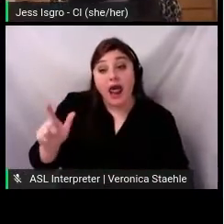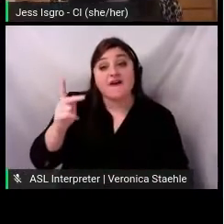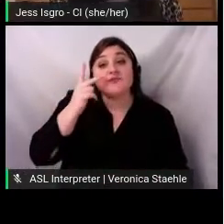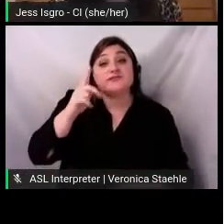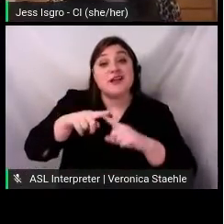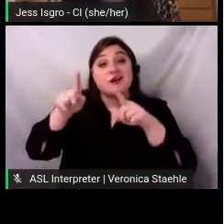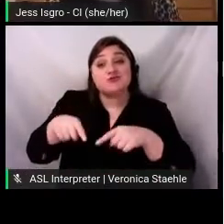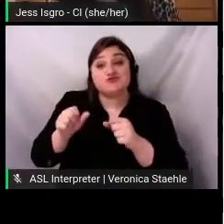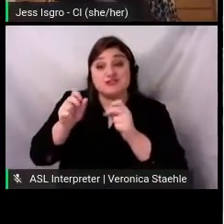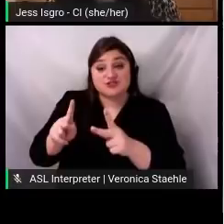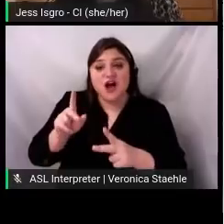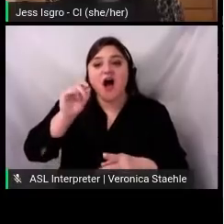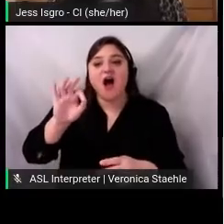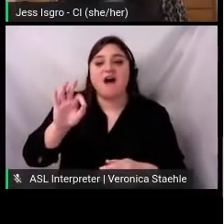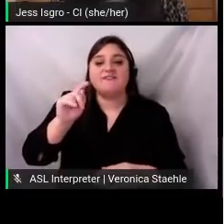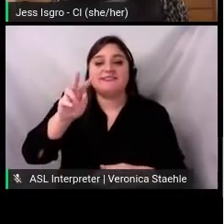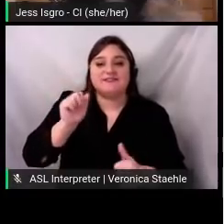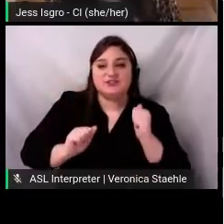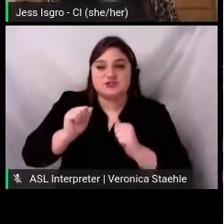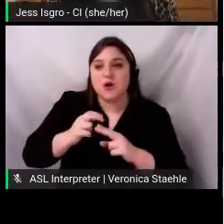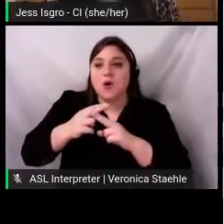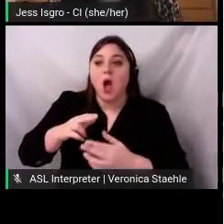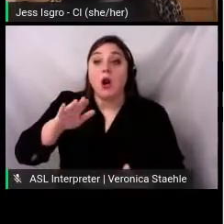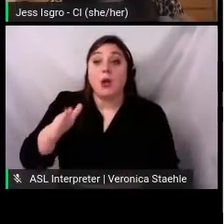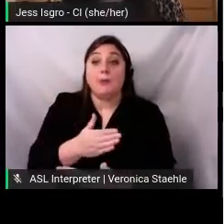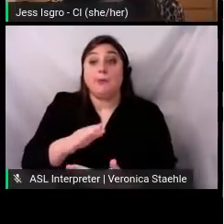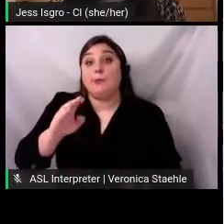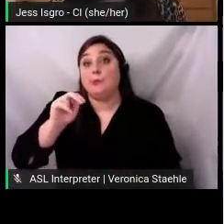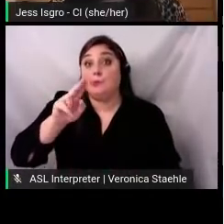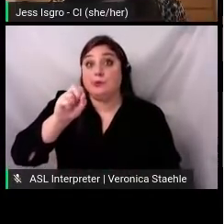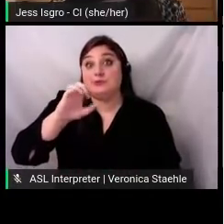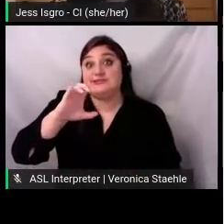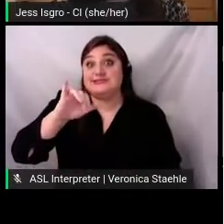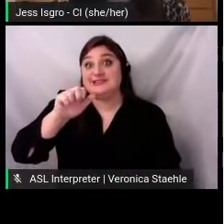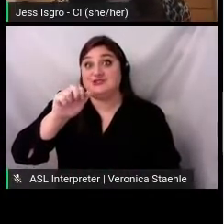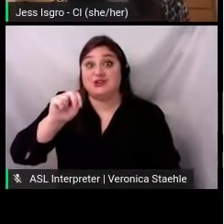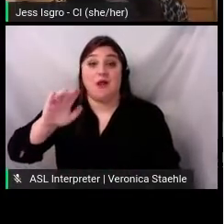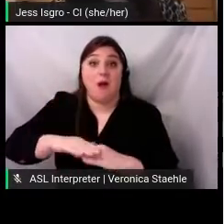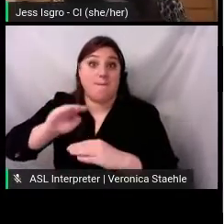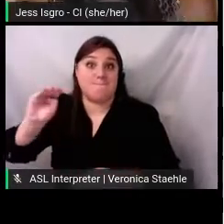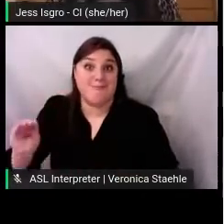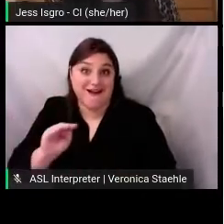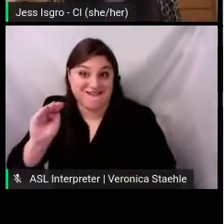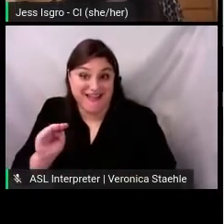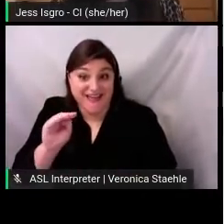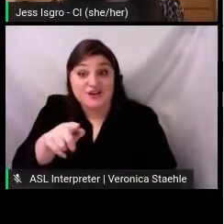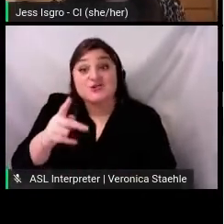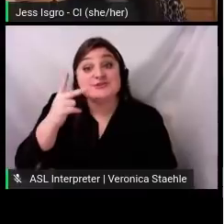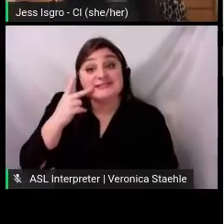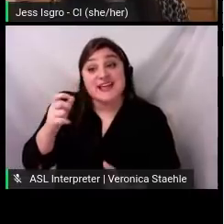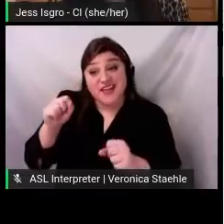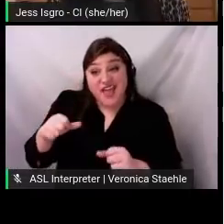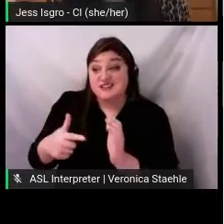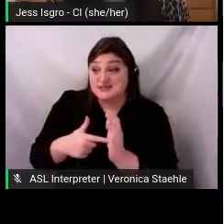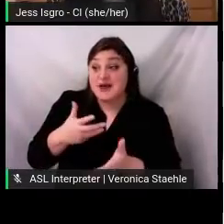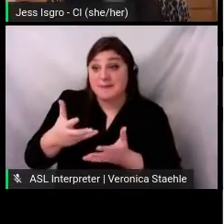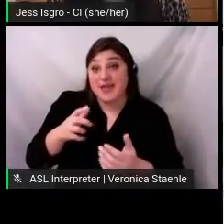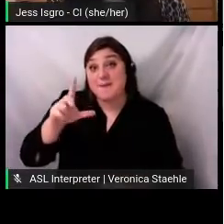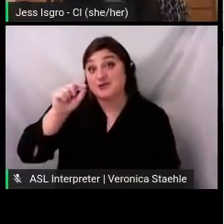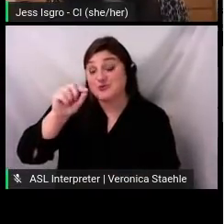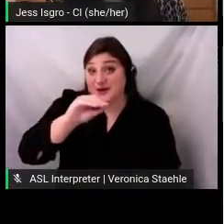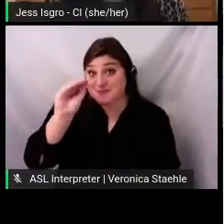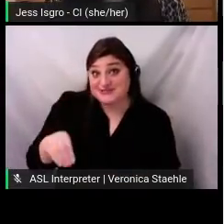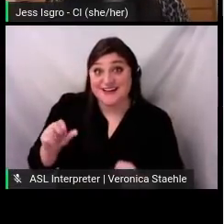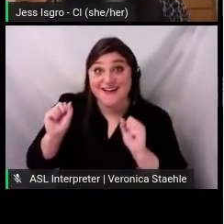of their series called Musician Monday. They post these each Monday. They do incredibly well. Sometimes their engagement rates are as high as 20%. And